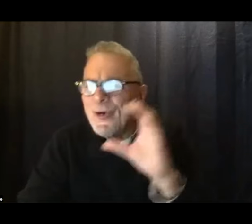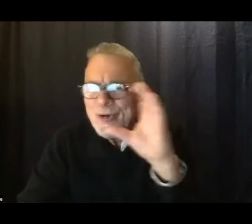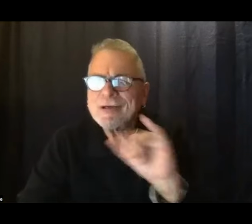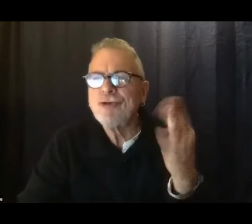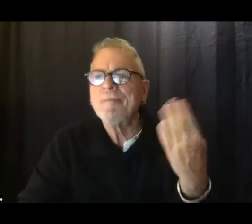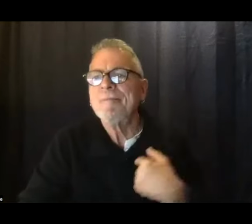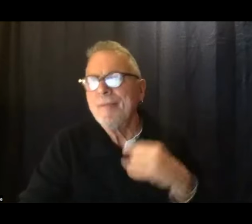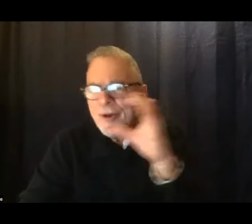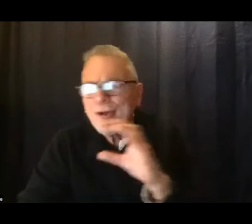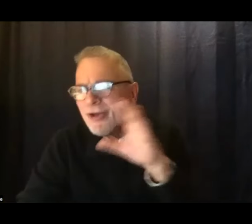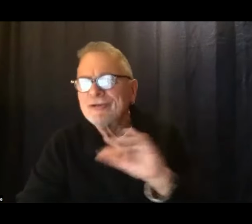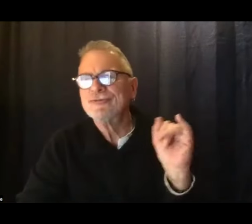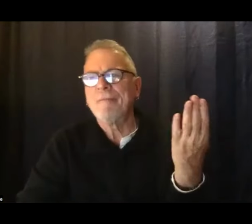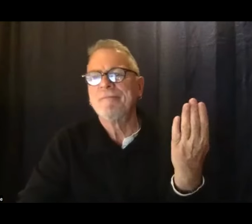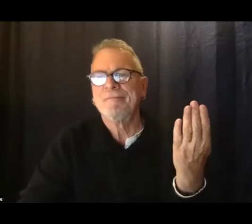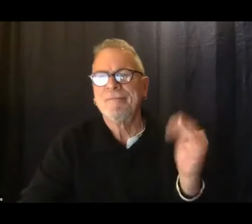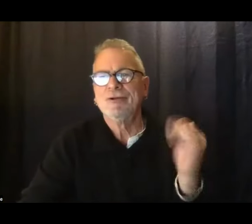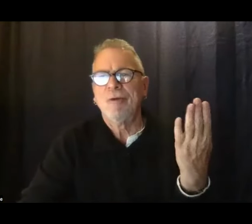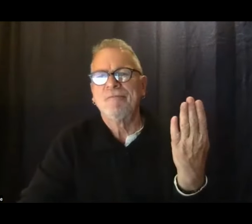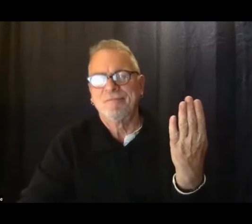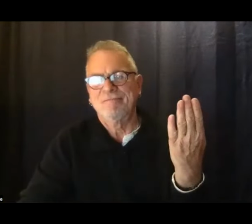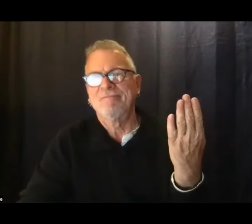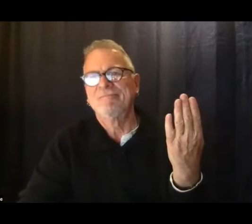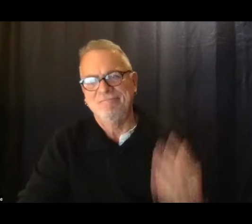that. I'm looking for a job.